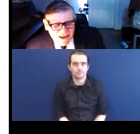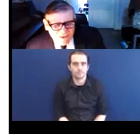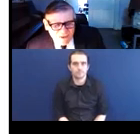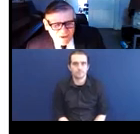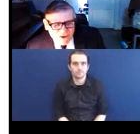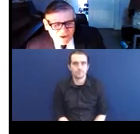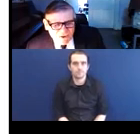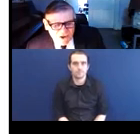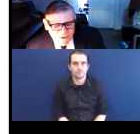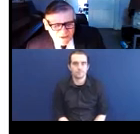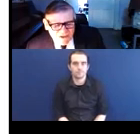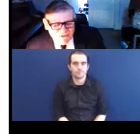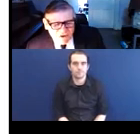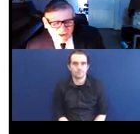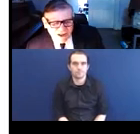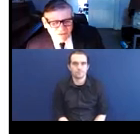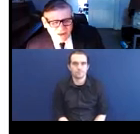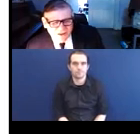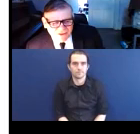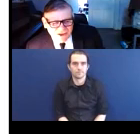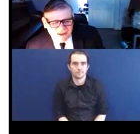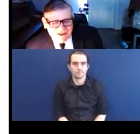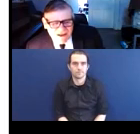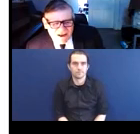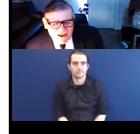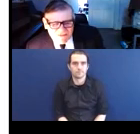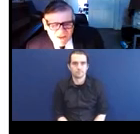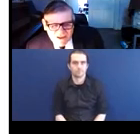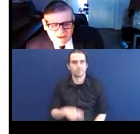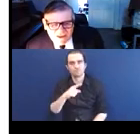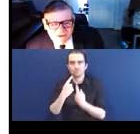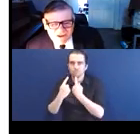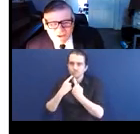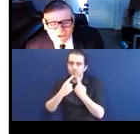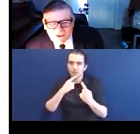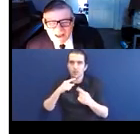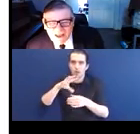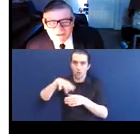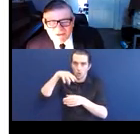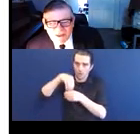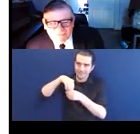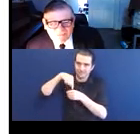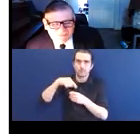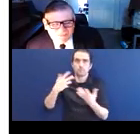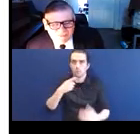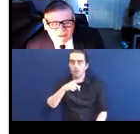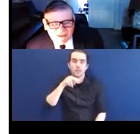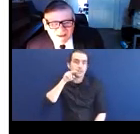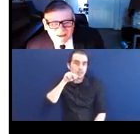Kenya, and we'll be talking to one of the people who's involved in it a bit after this. So first of all, we'll hear from them.